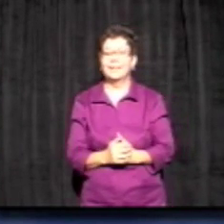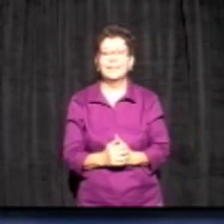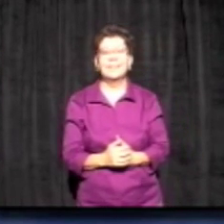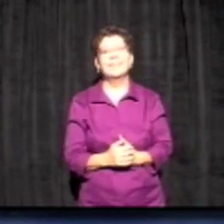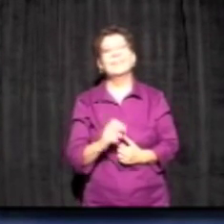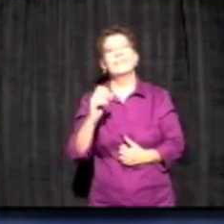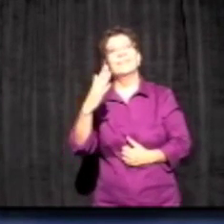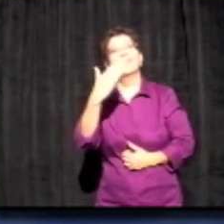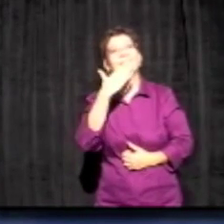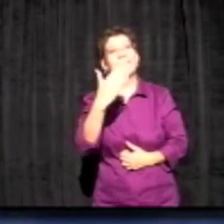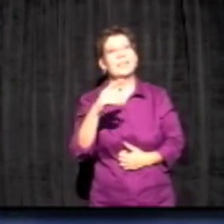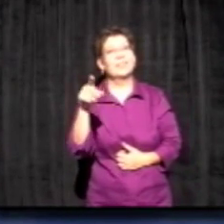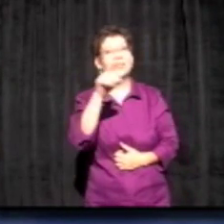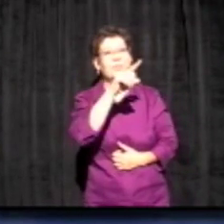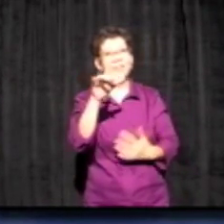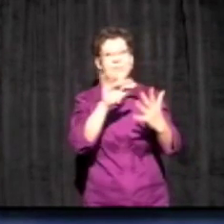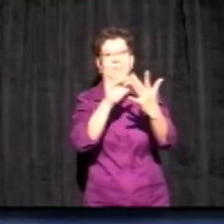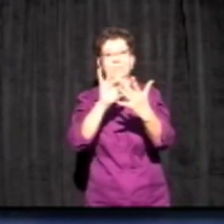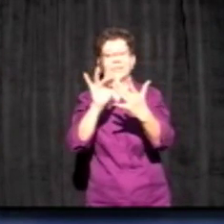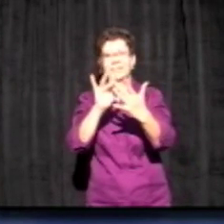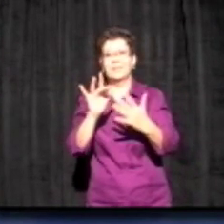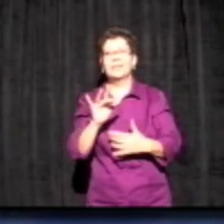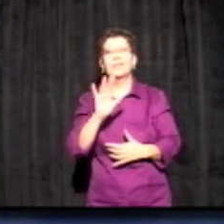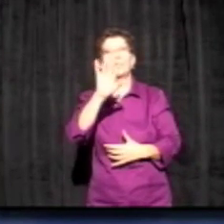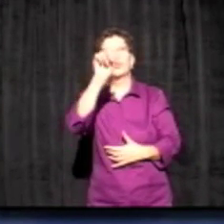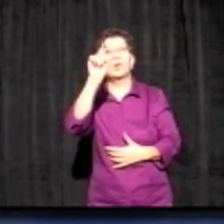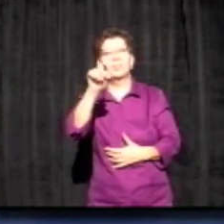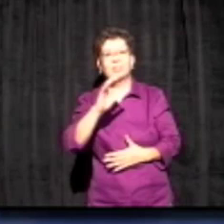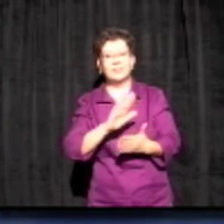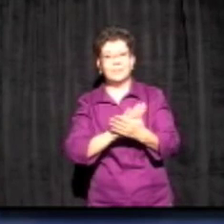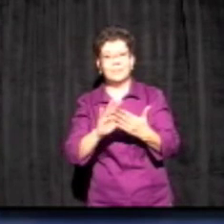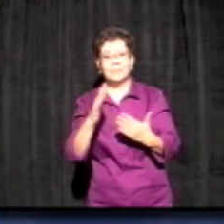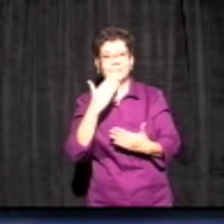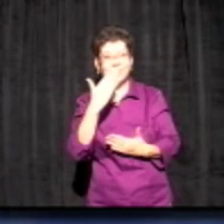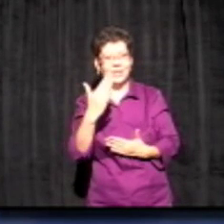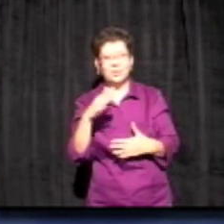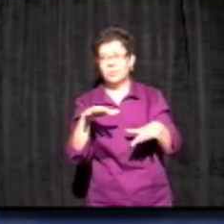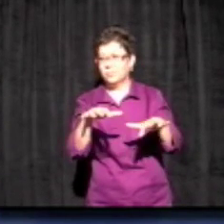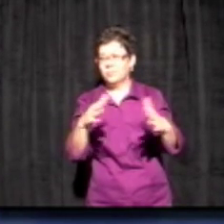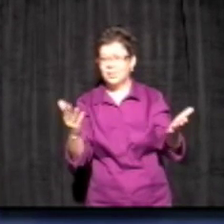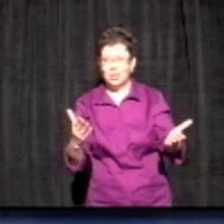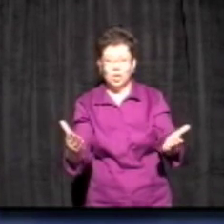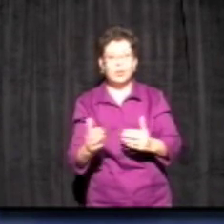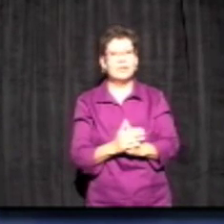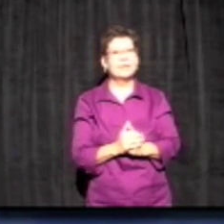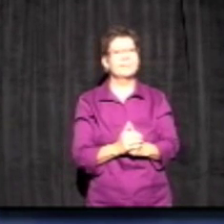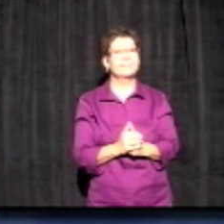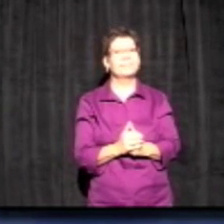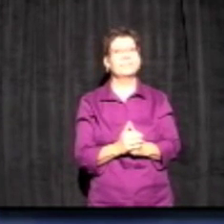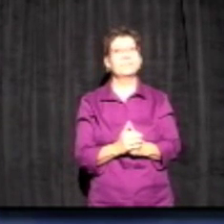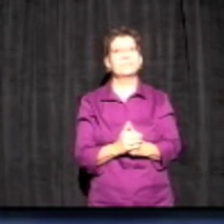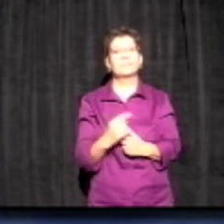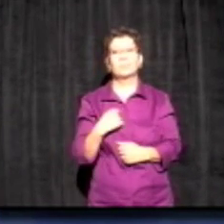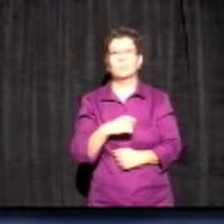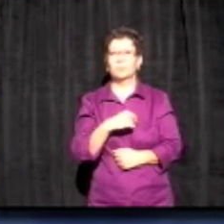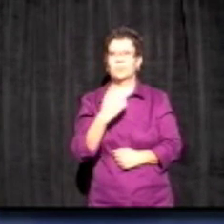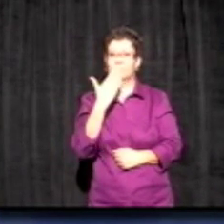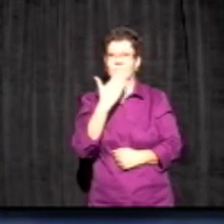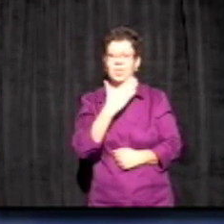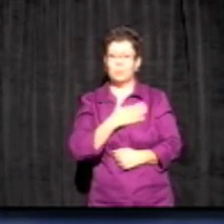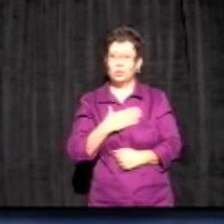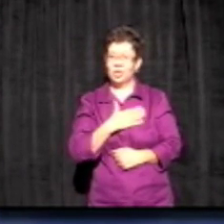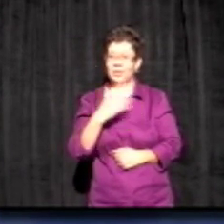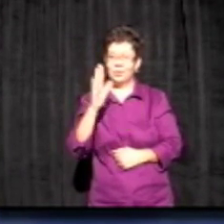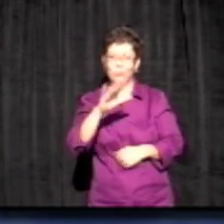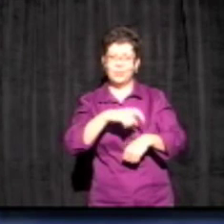Well, thank you to the online audience that submitted the questions, and thank you for everybody here that joined us. We appreciate you taking